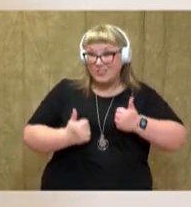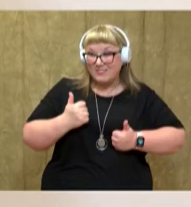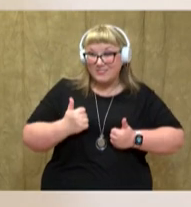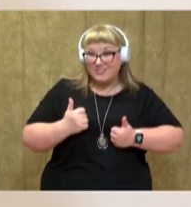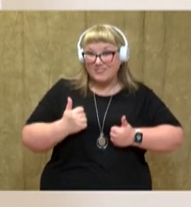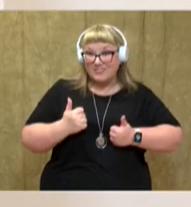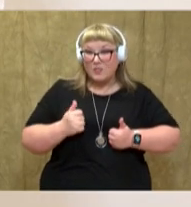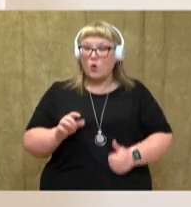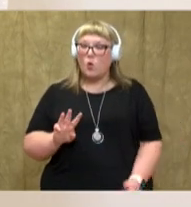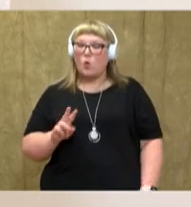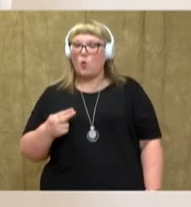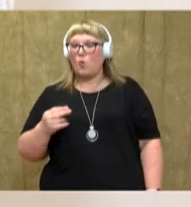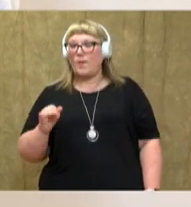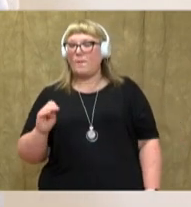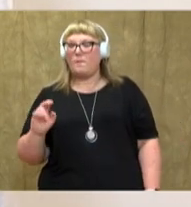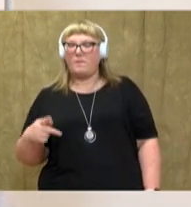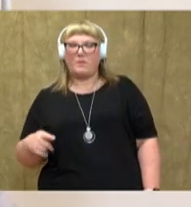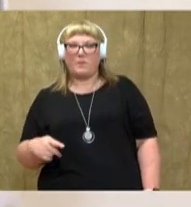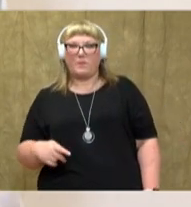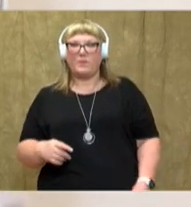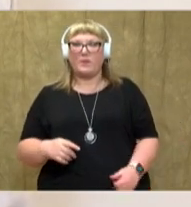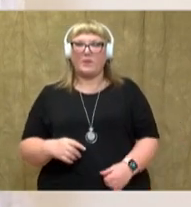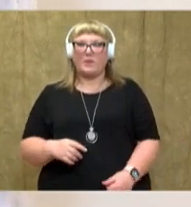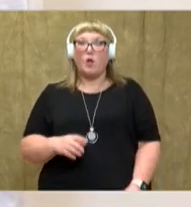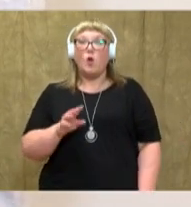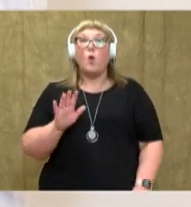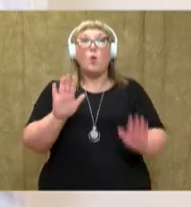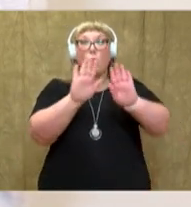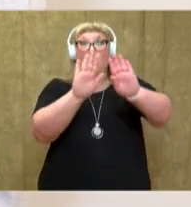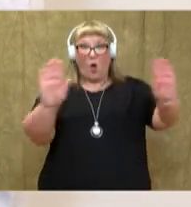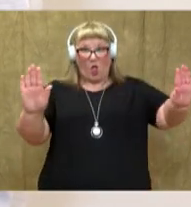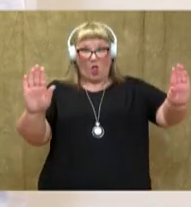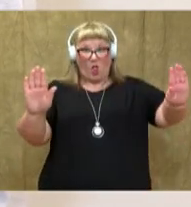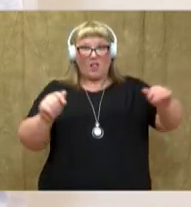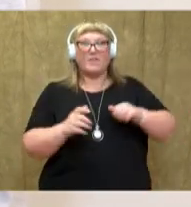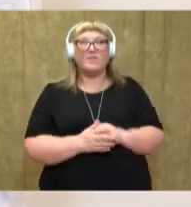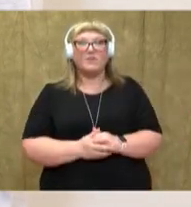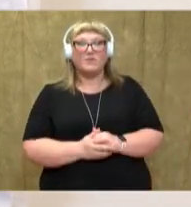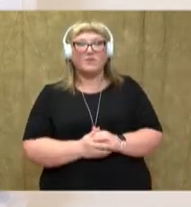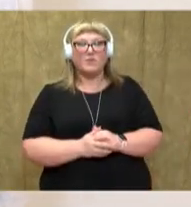which. Whimp, good. Repeat. Wall,